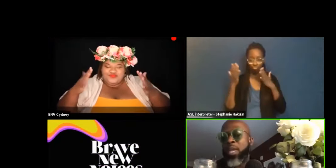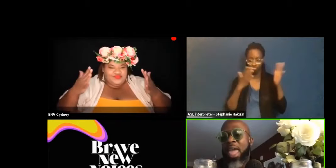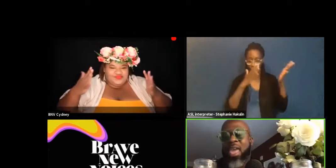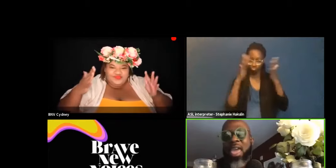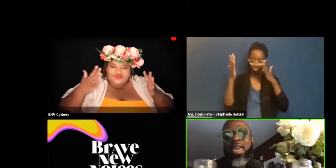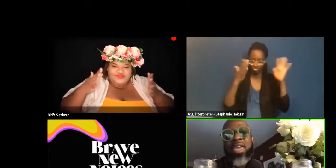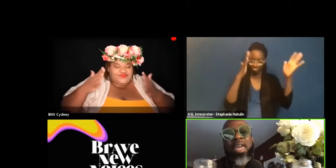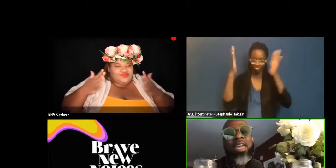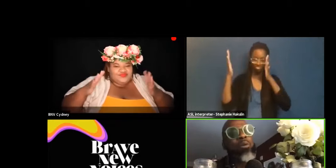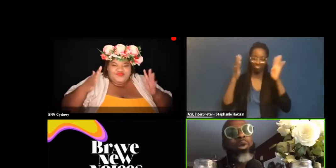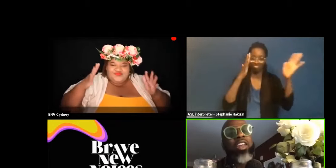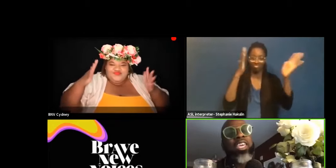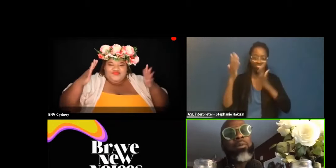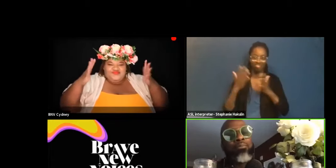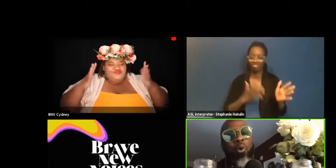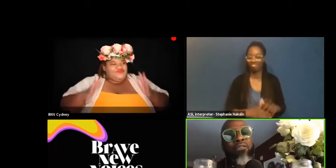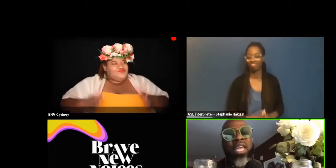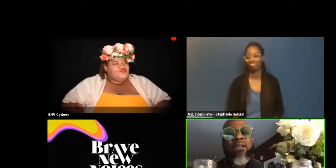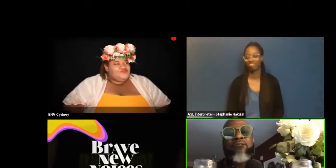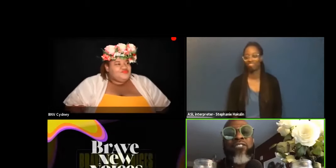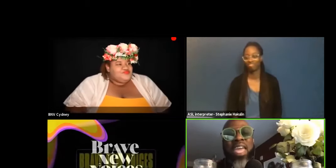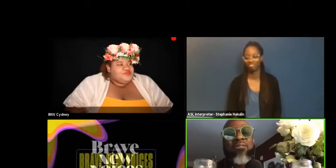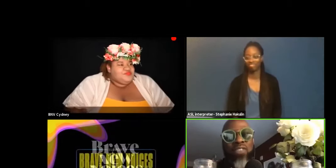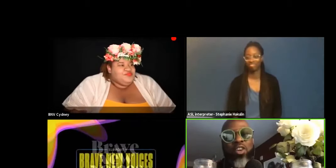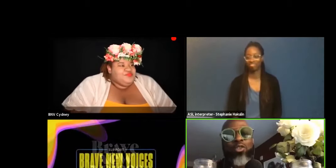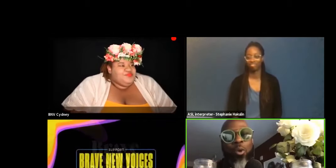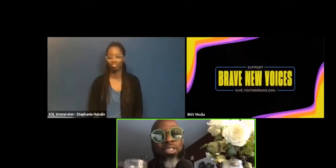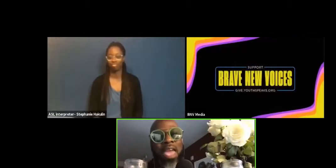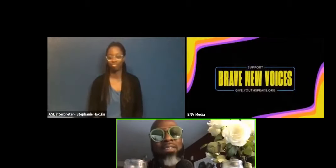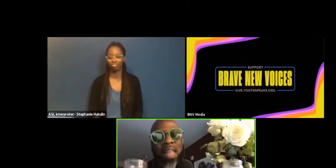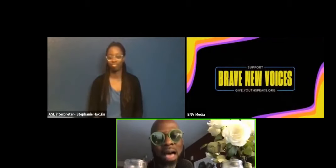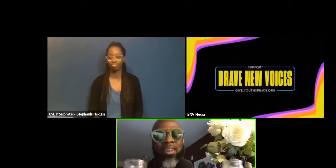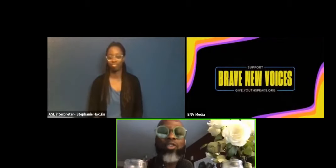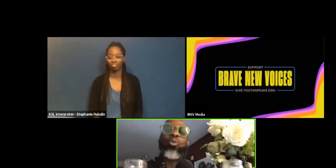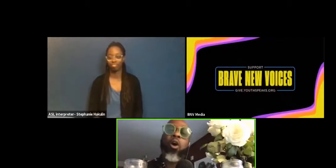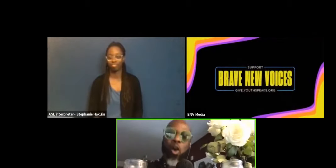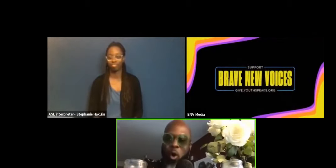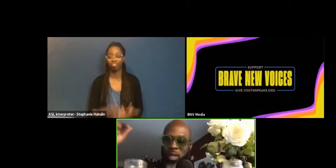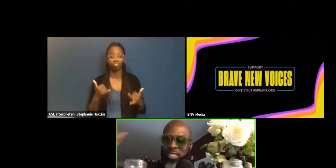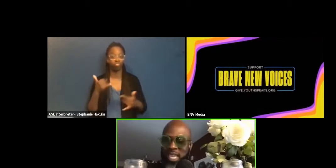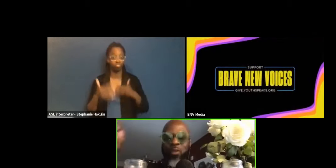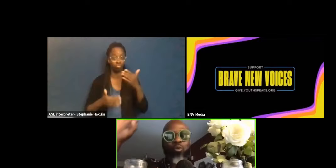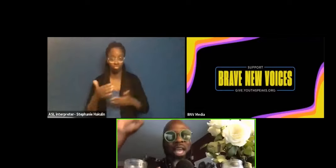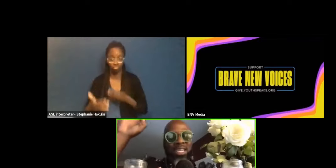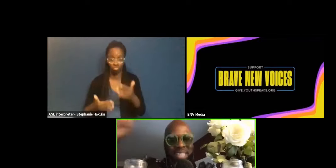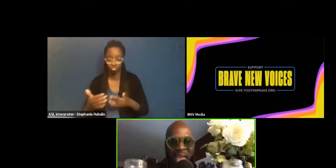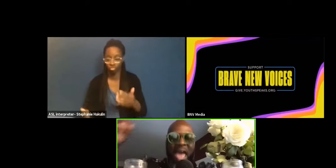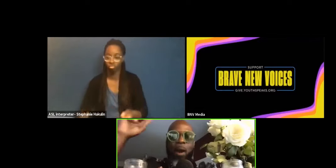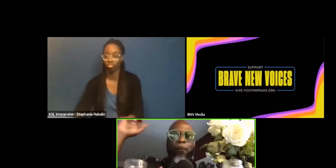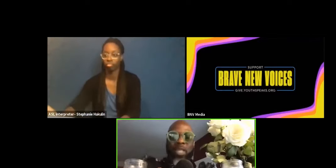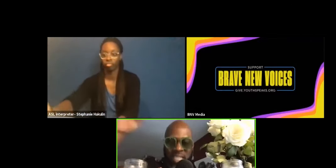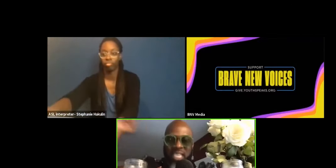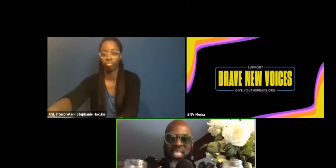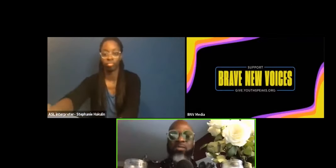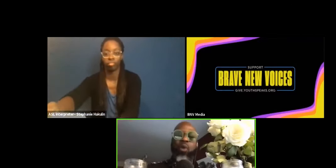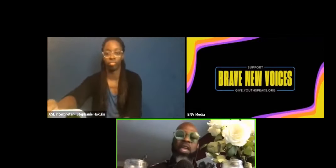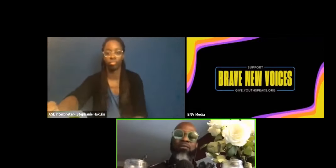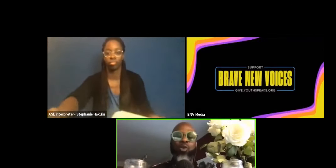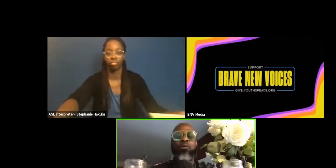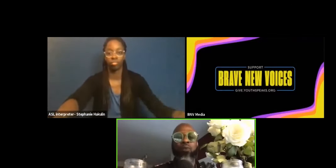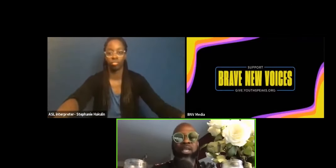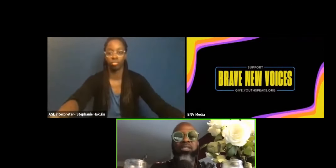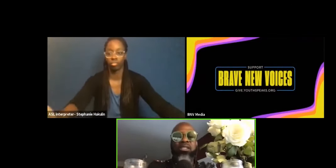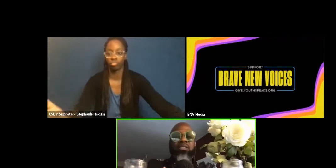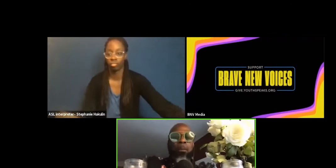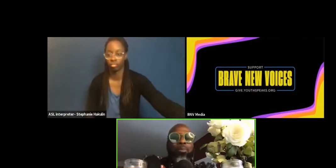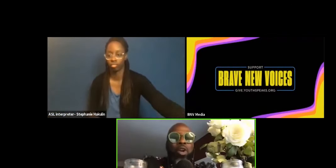for the poet. We're going to keep it moving. Fayetteville, North Carolina, you are on deck right now. Please, brave